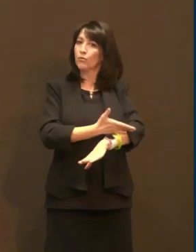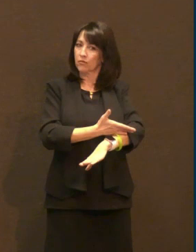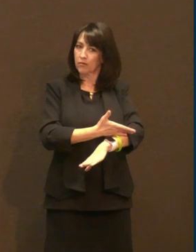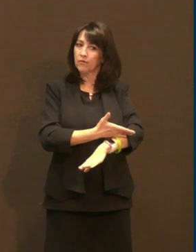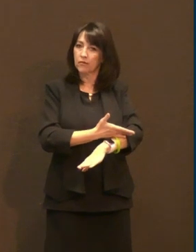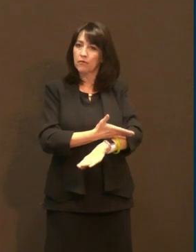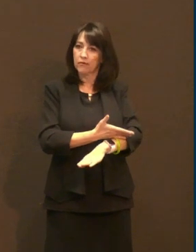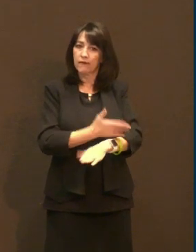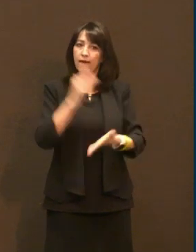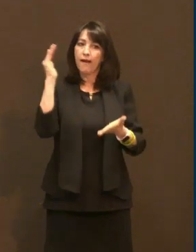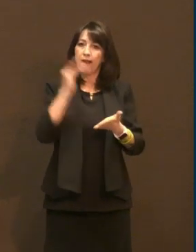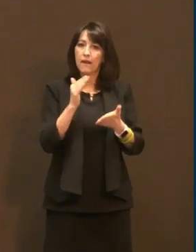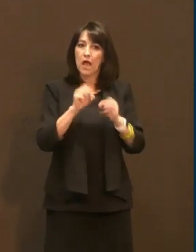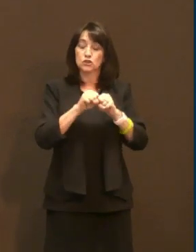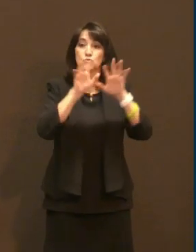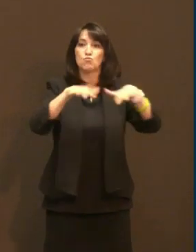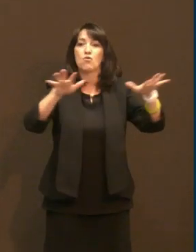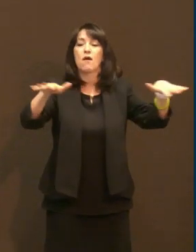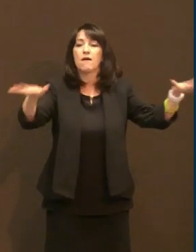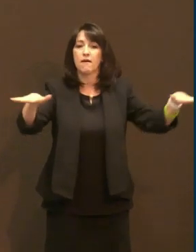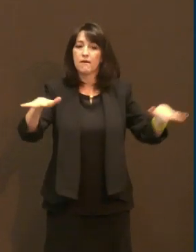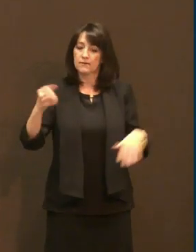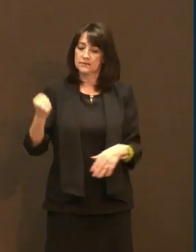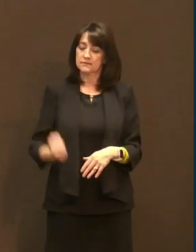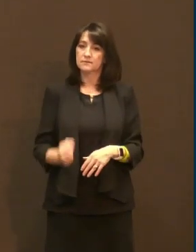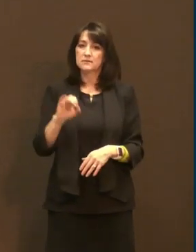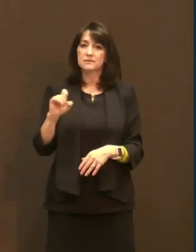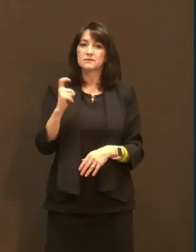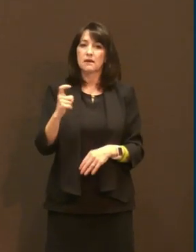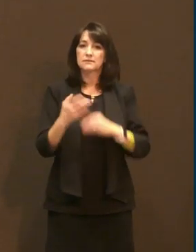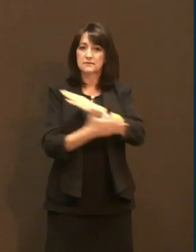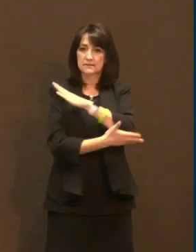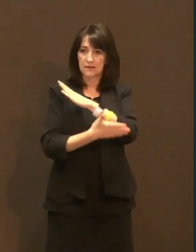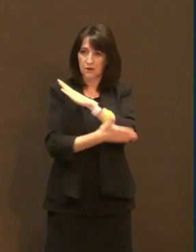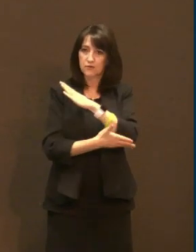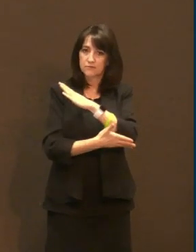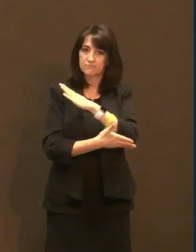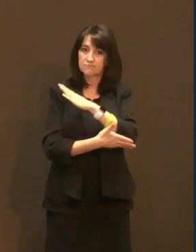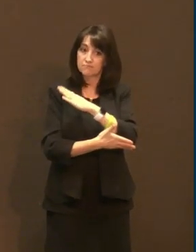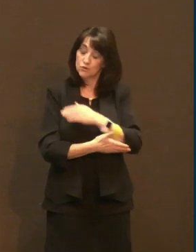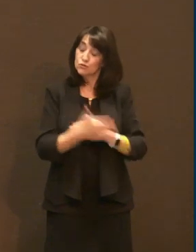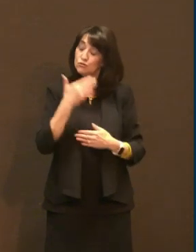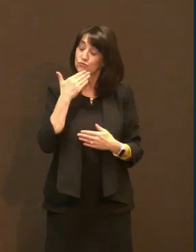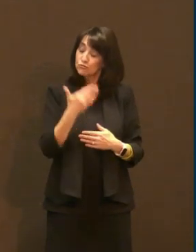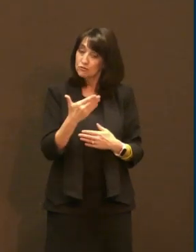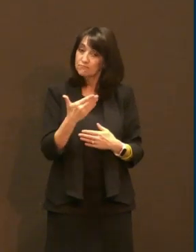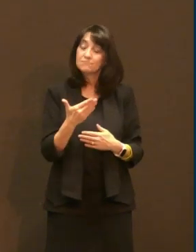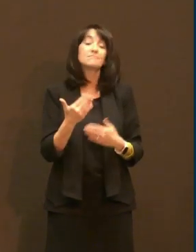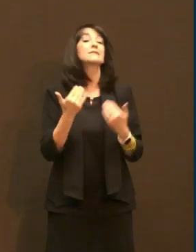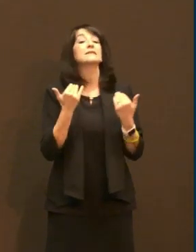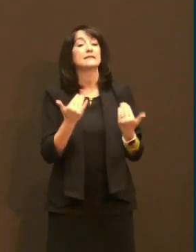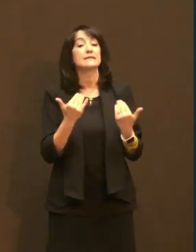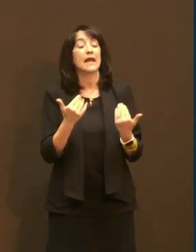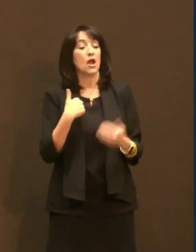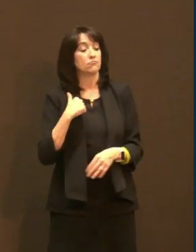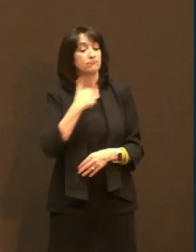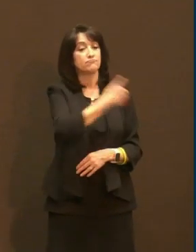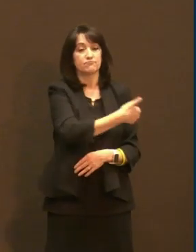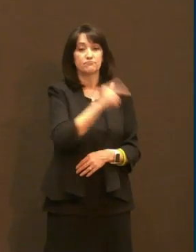rates that we have been seeing in Sussex County. So with that, I will hand it back to Governor Carney. Thank you very much,